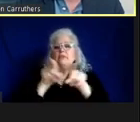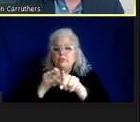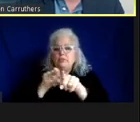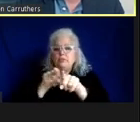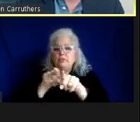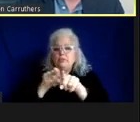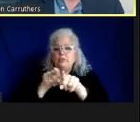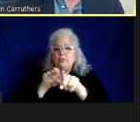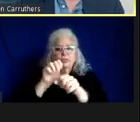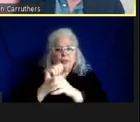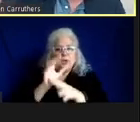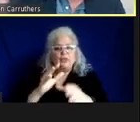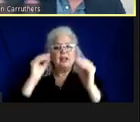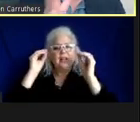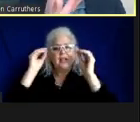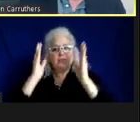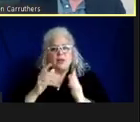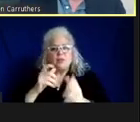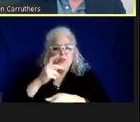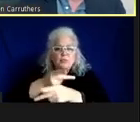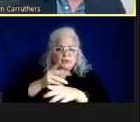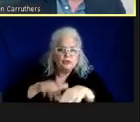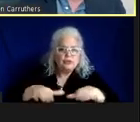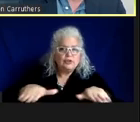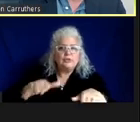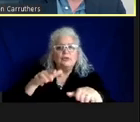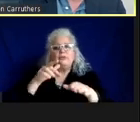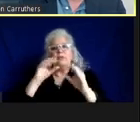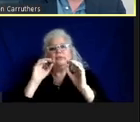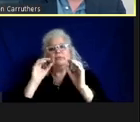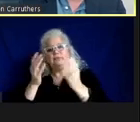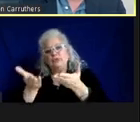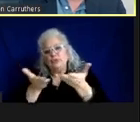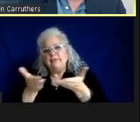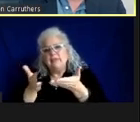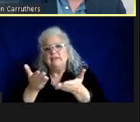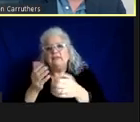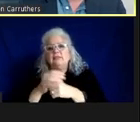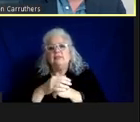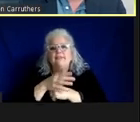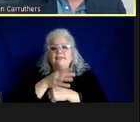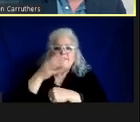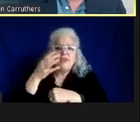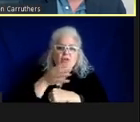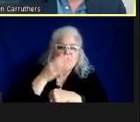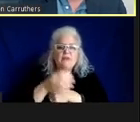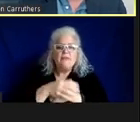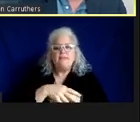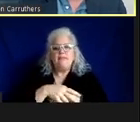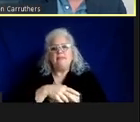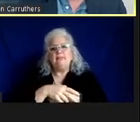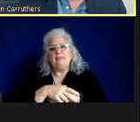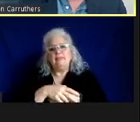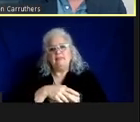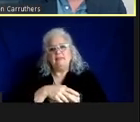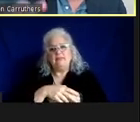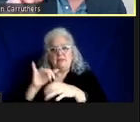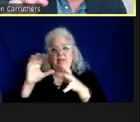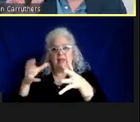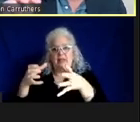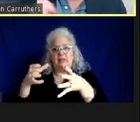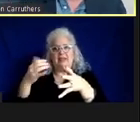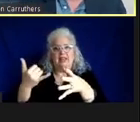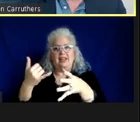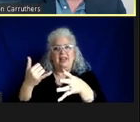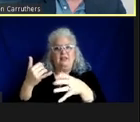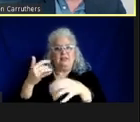and agriculture. So that's a whole big wave of people who are now eligible. We see that